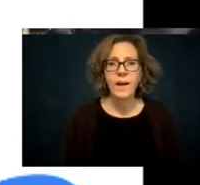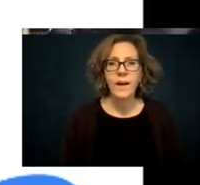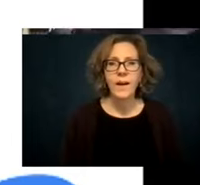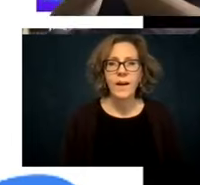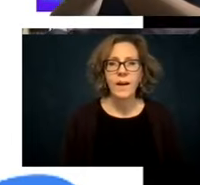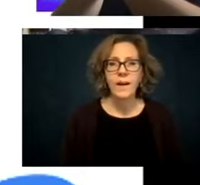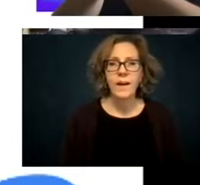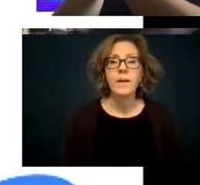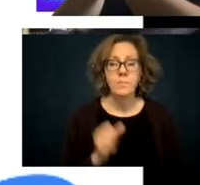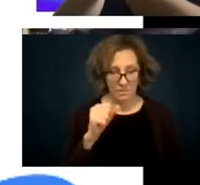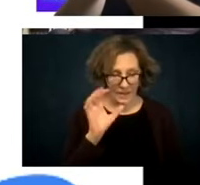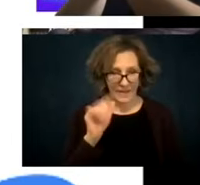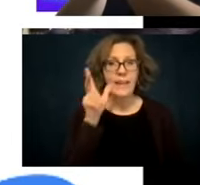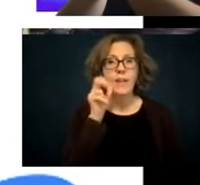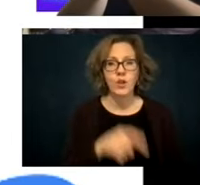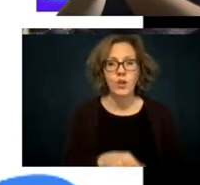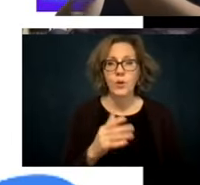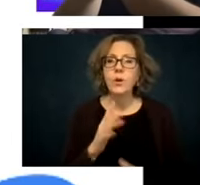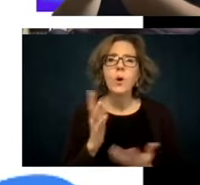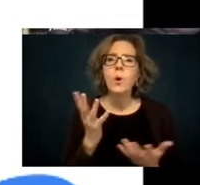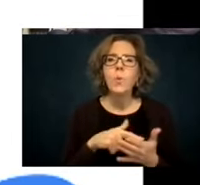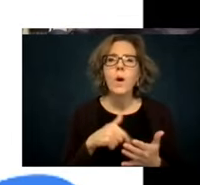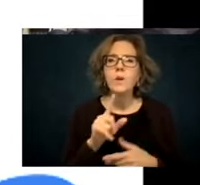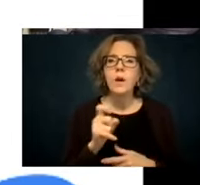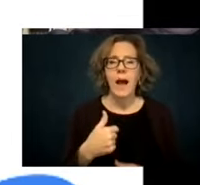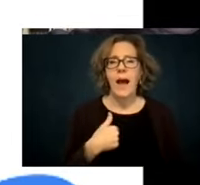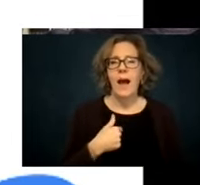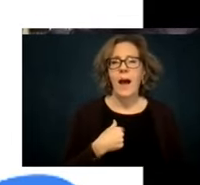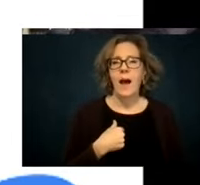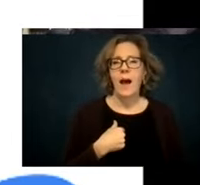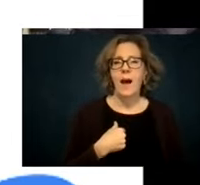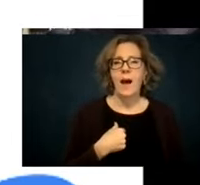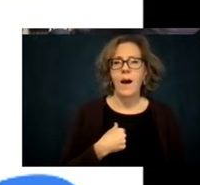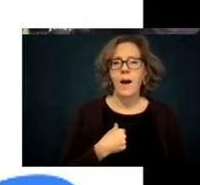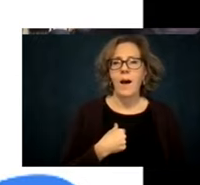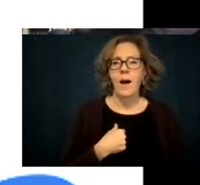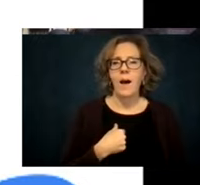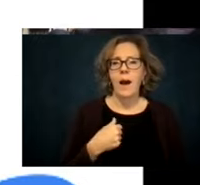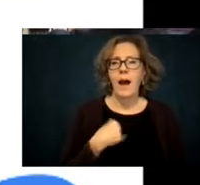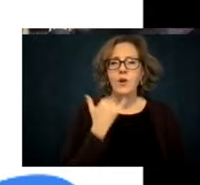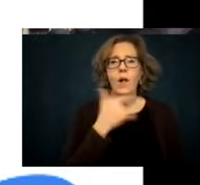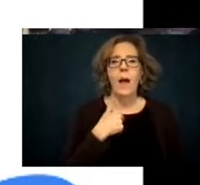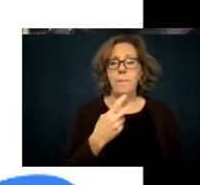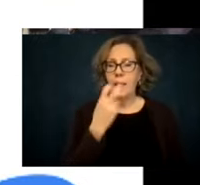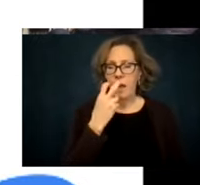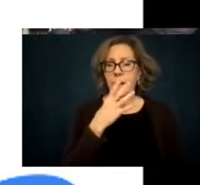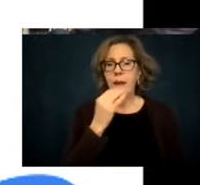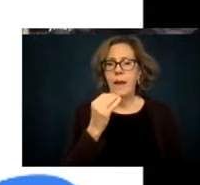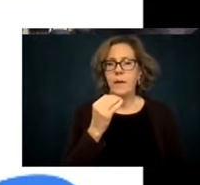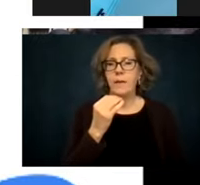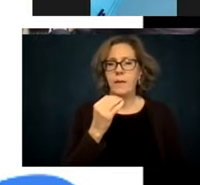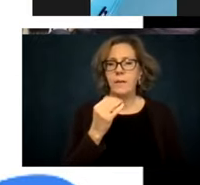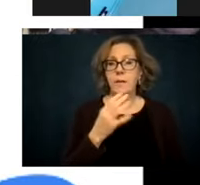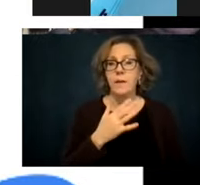Can you hear me? Yeah. Yep, yes. Yeah. Do you want to share your question? I'm the again? One who called. I'm the one who called Mary. I'm Stacy. I'm totally blind, and in my lifetime, people